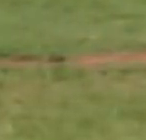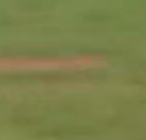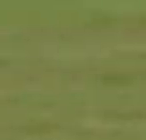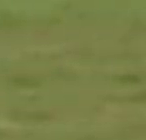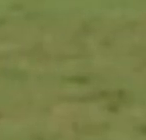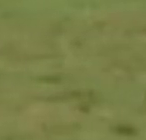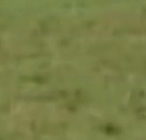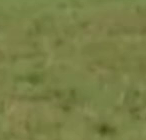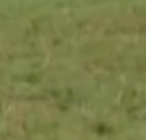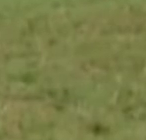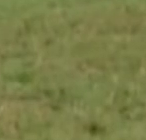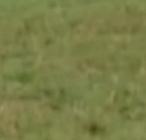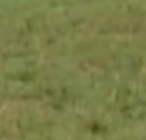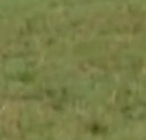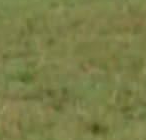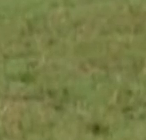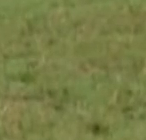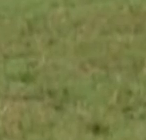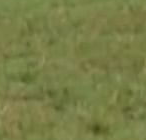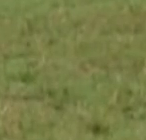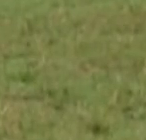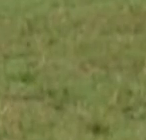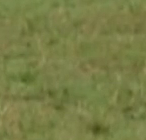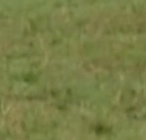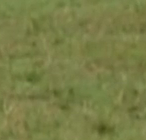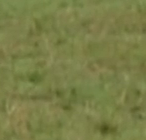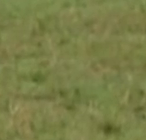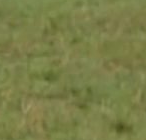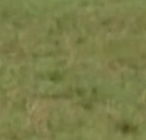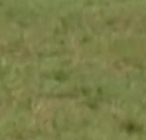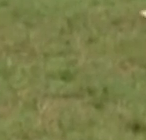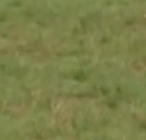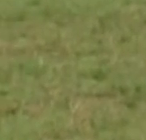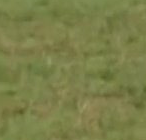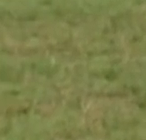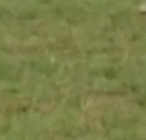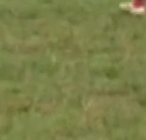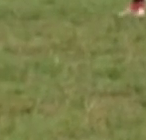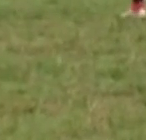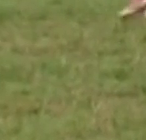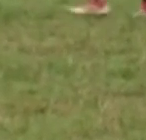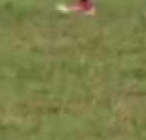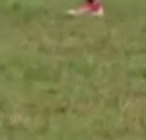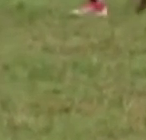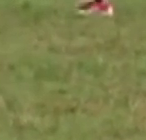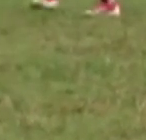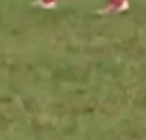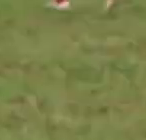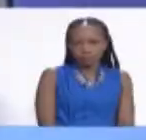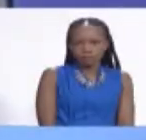games cancelled or played without spectators and news of possible quarantine for some athletes.